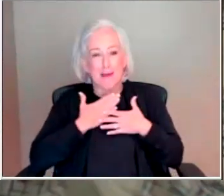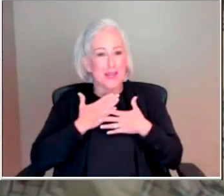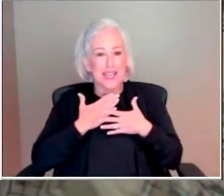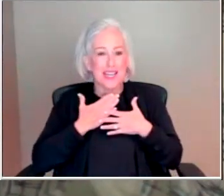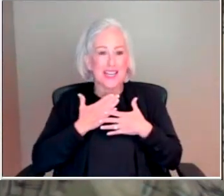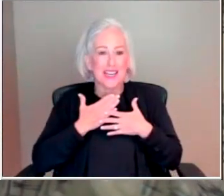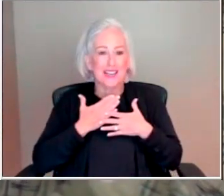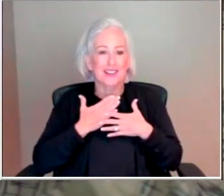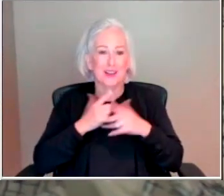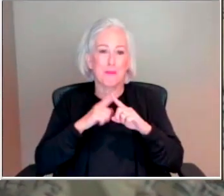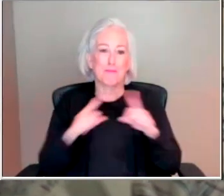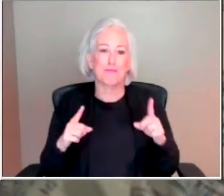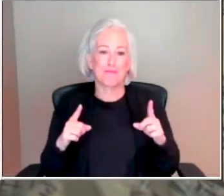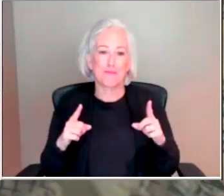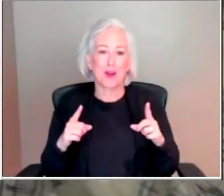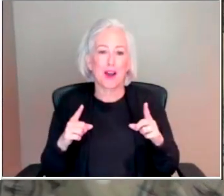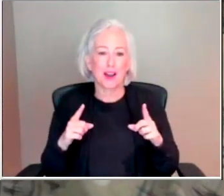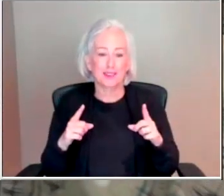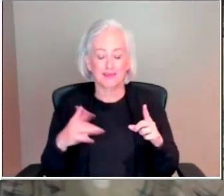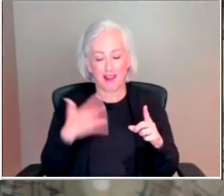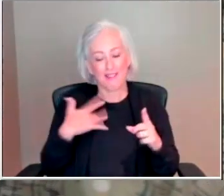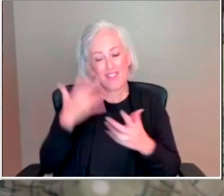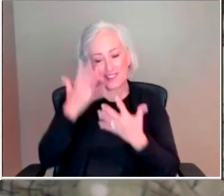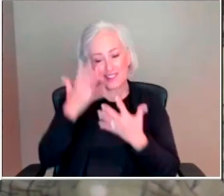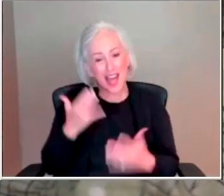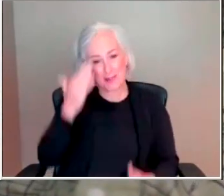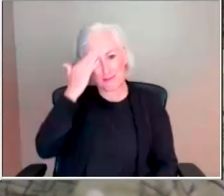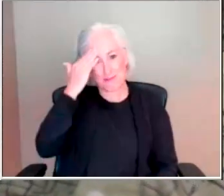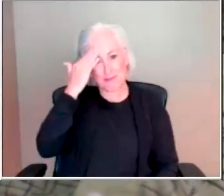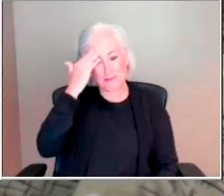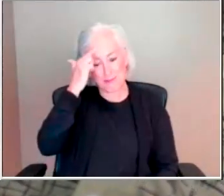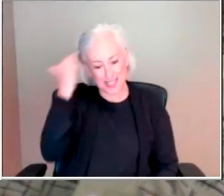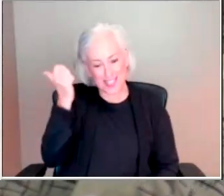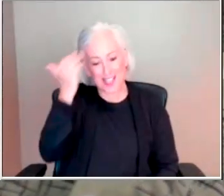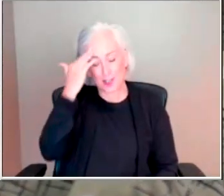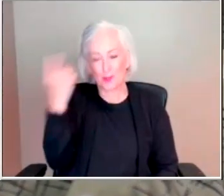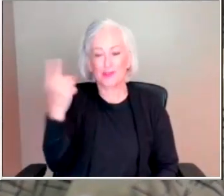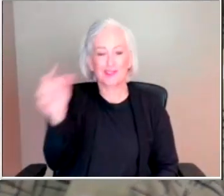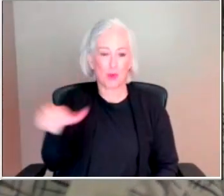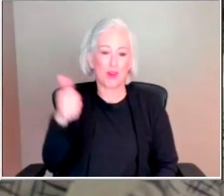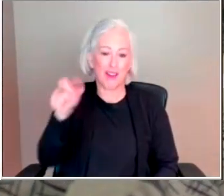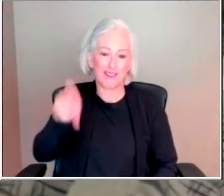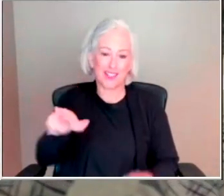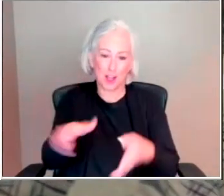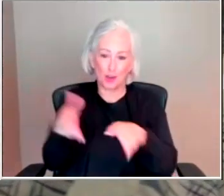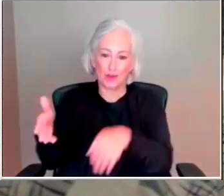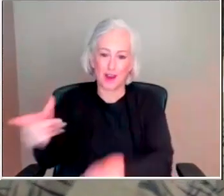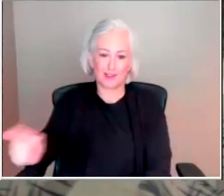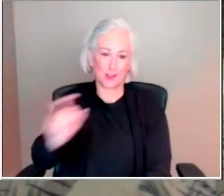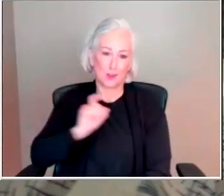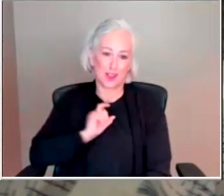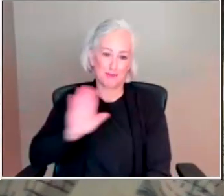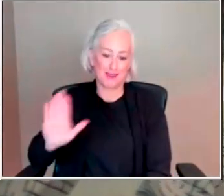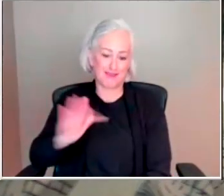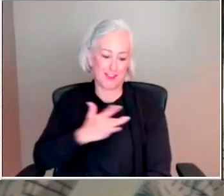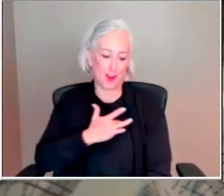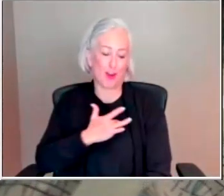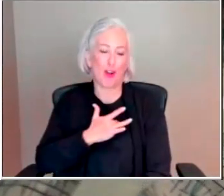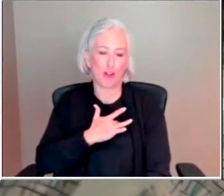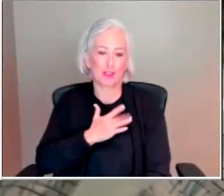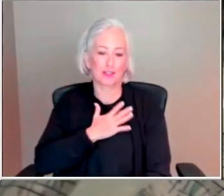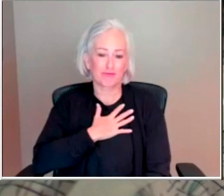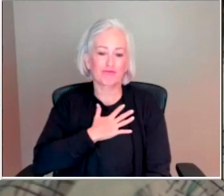the other end and felt sad because I knew somebody had died to have this privilege to get this